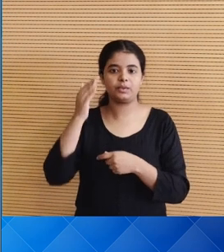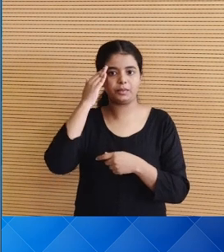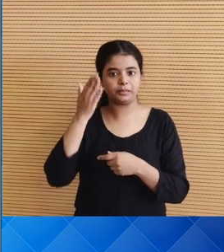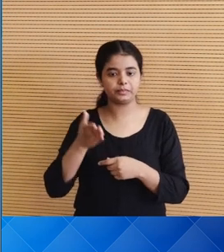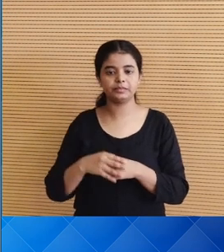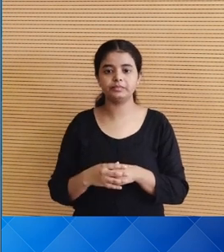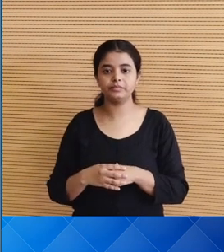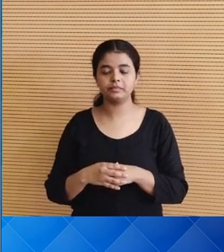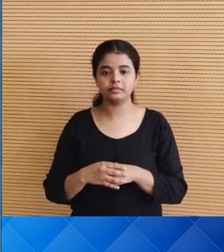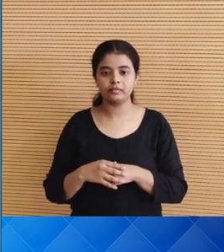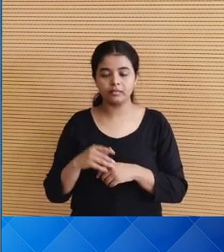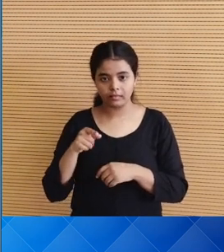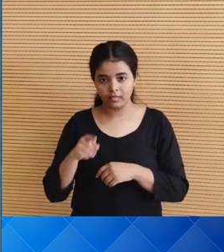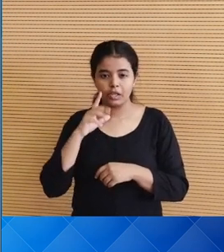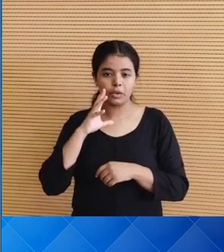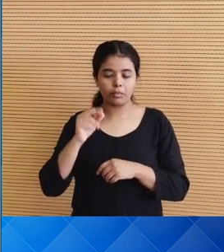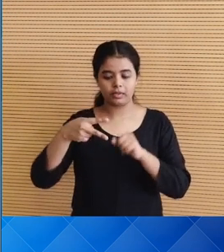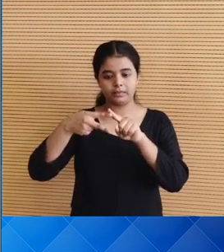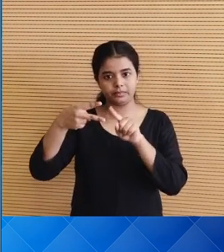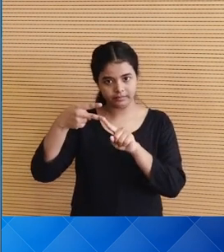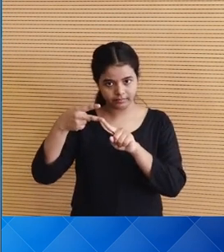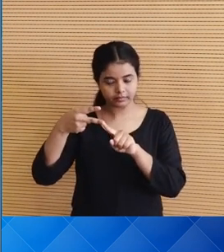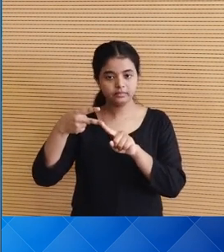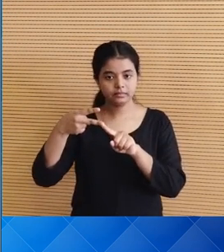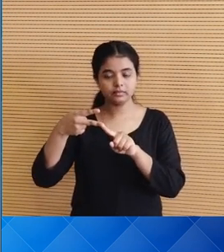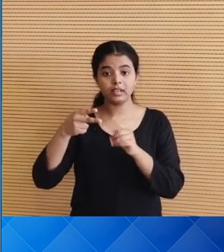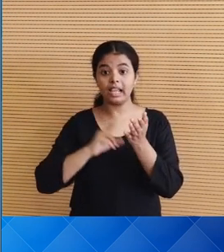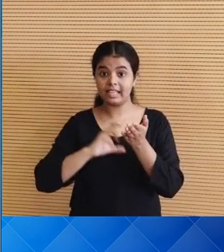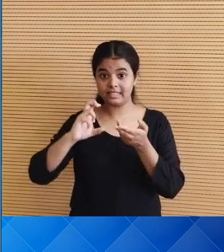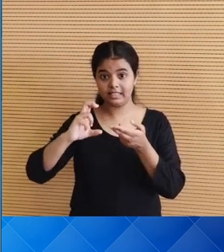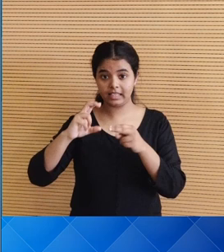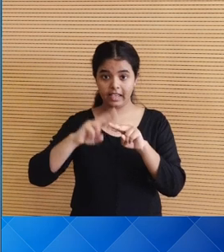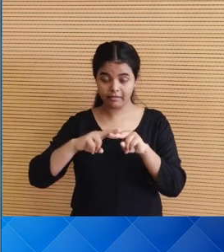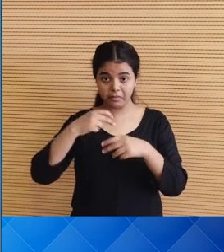There are 2 important critical areas identified in the NCF.